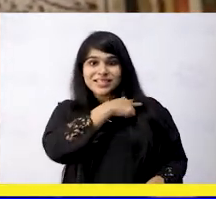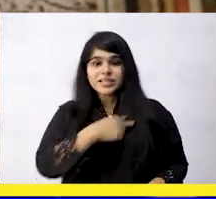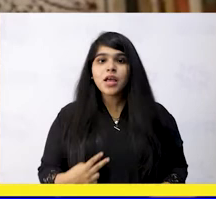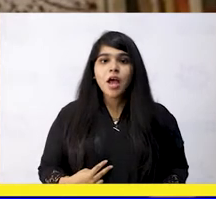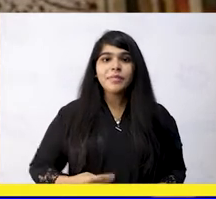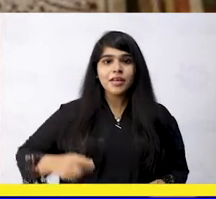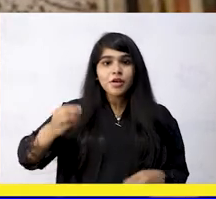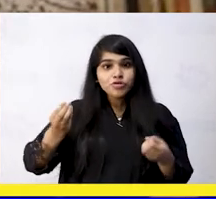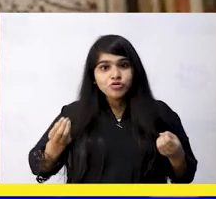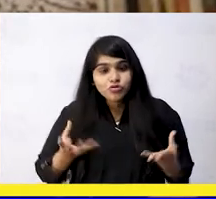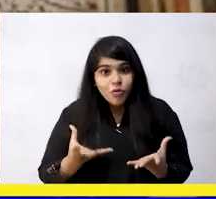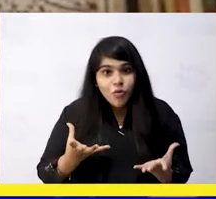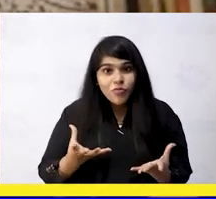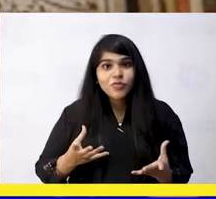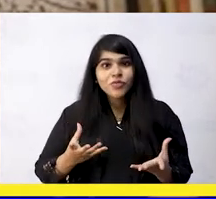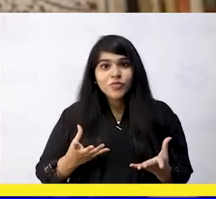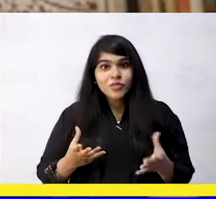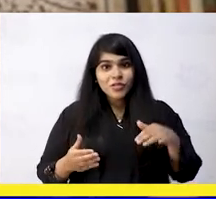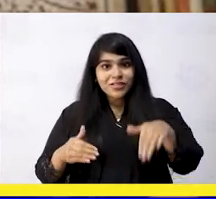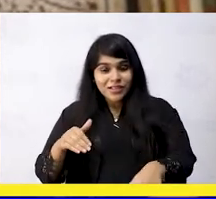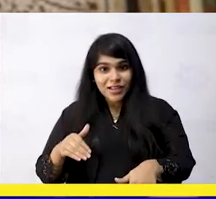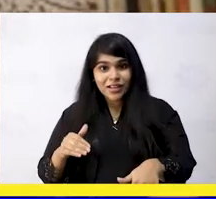And the zebra shouted, "Ready?